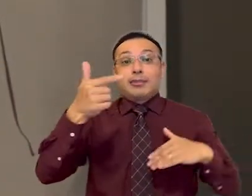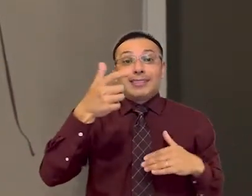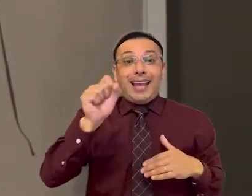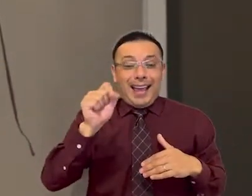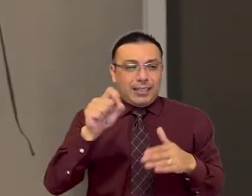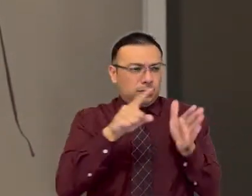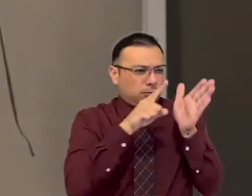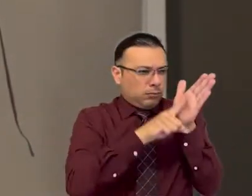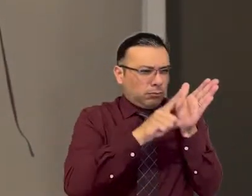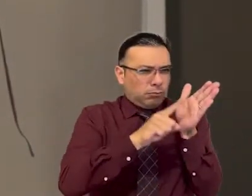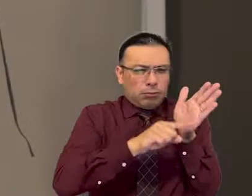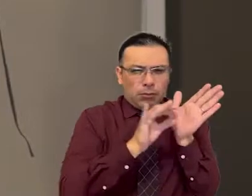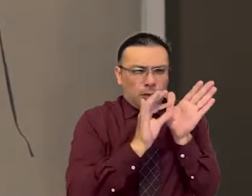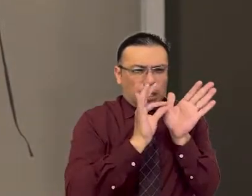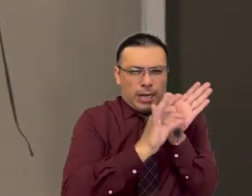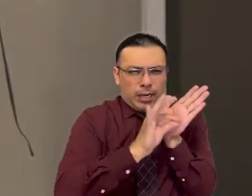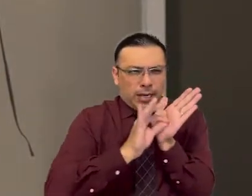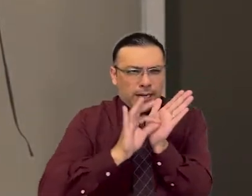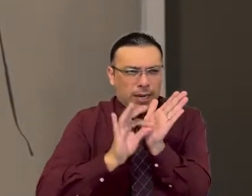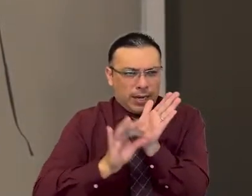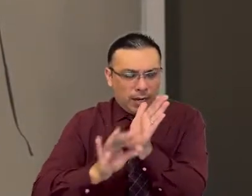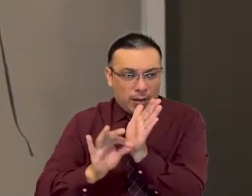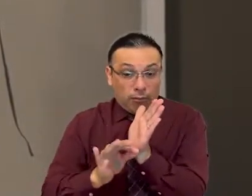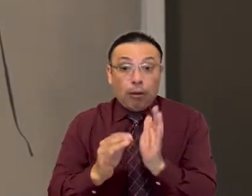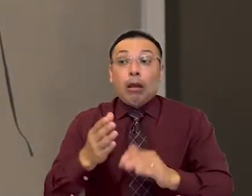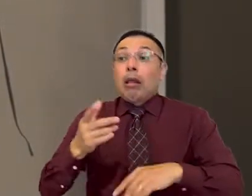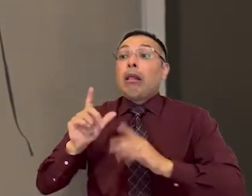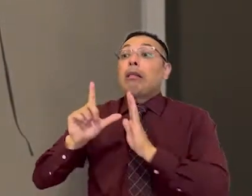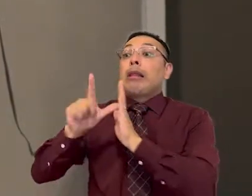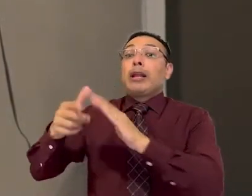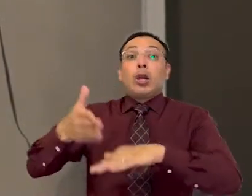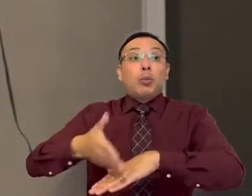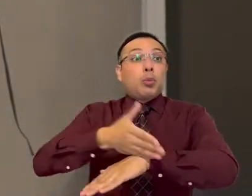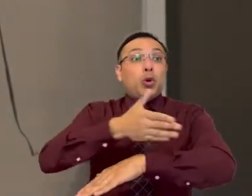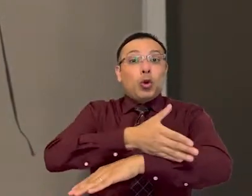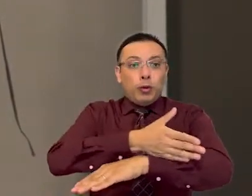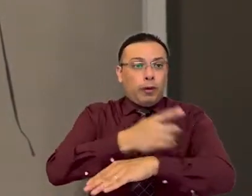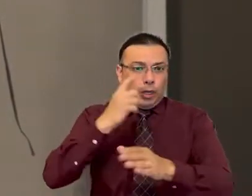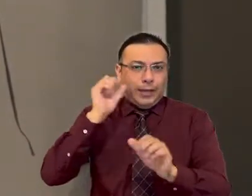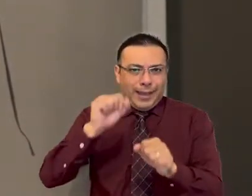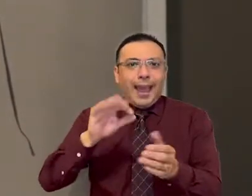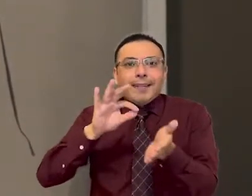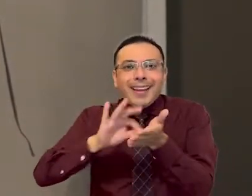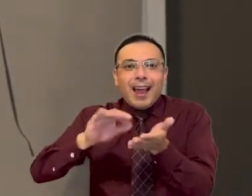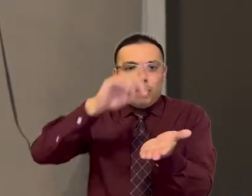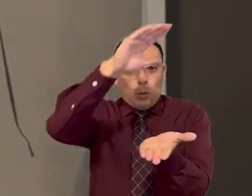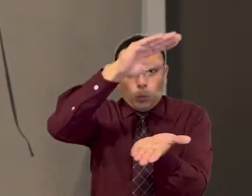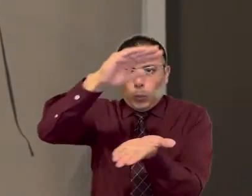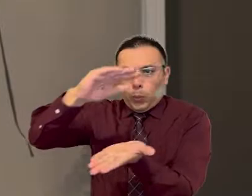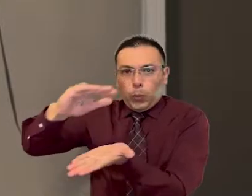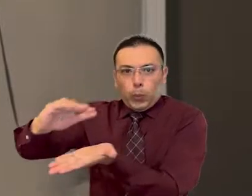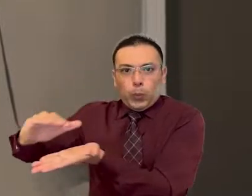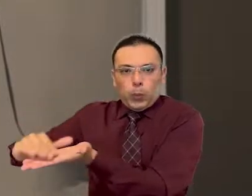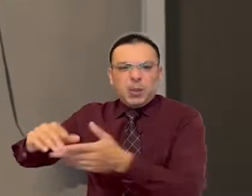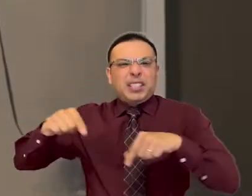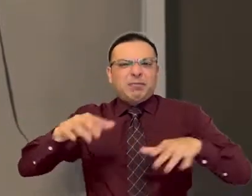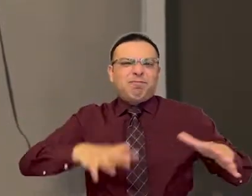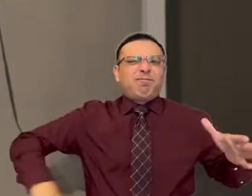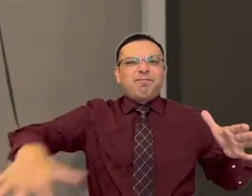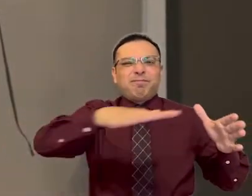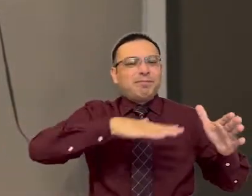have a baseline from which to benchmark our progress for reducing greenhouse gas emissions on our